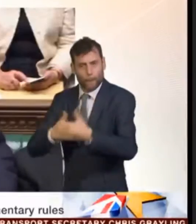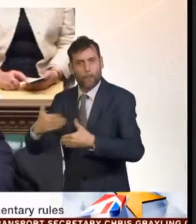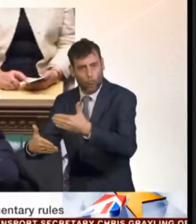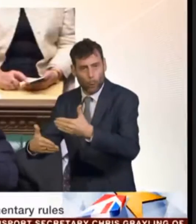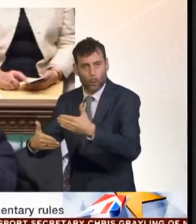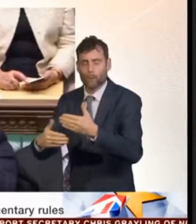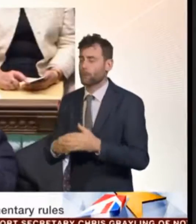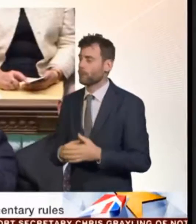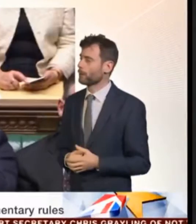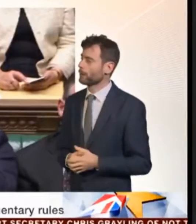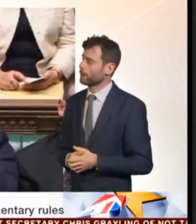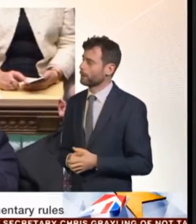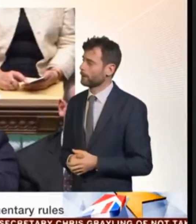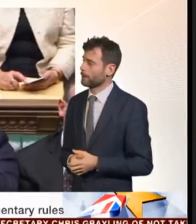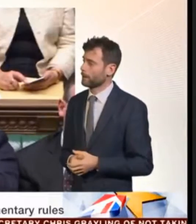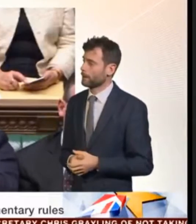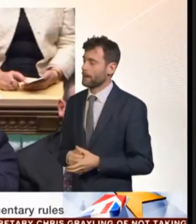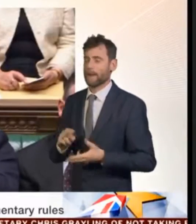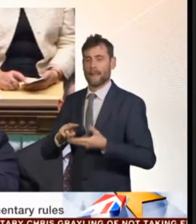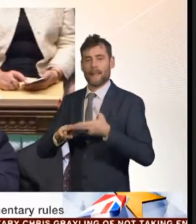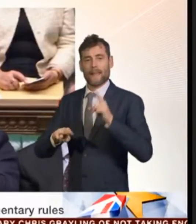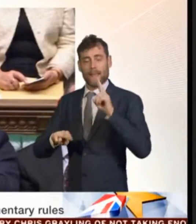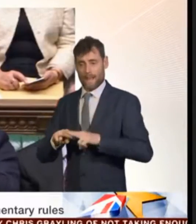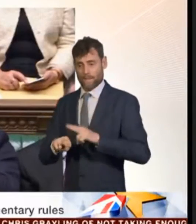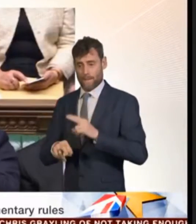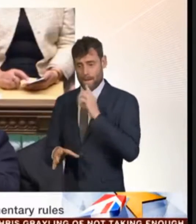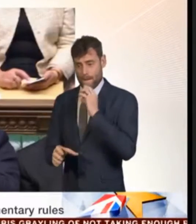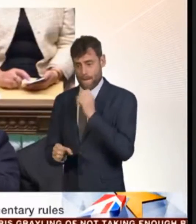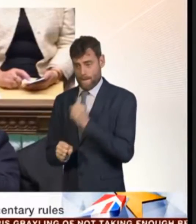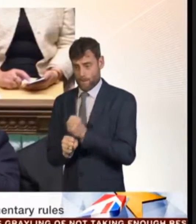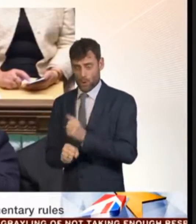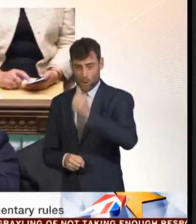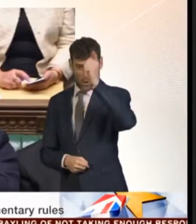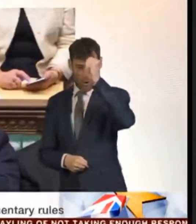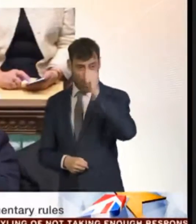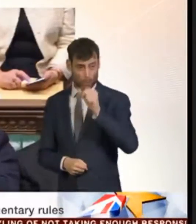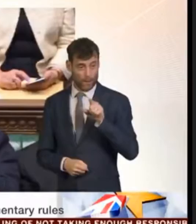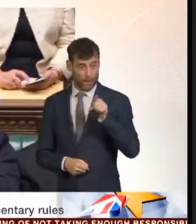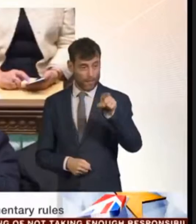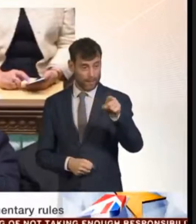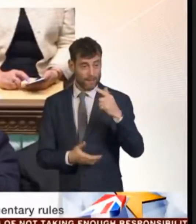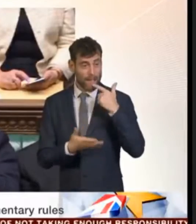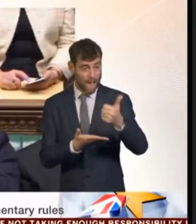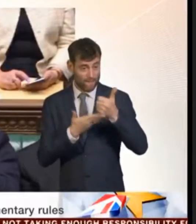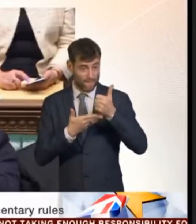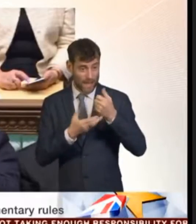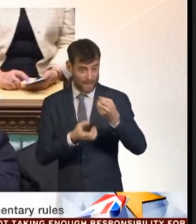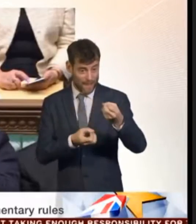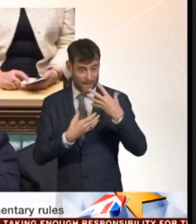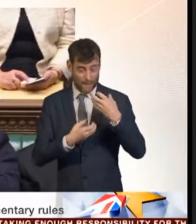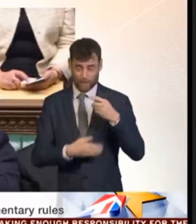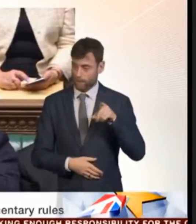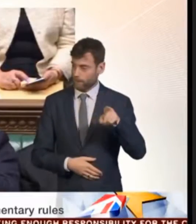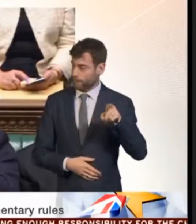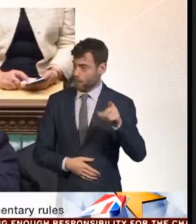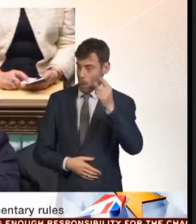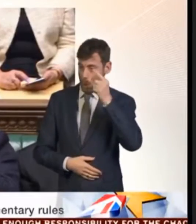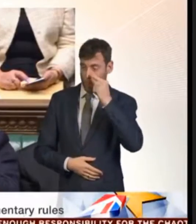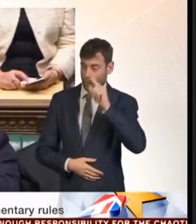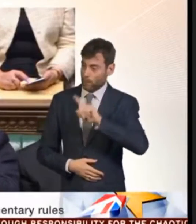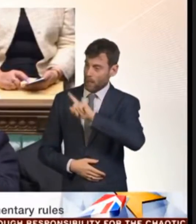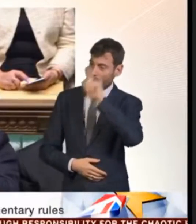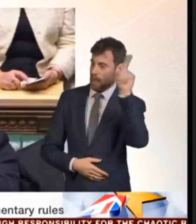law. If government knew that it might be forced to disclose the advice that it had received, it could